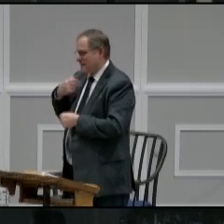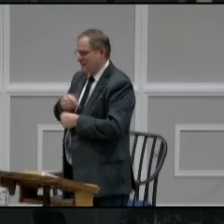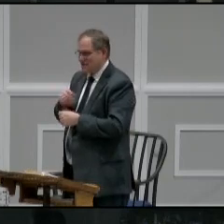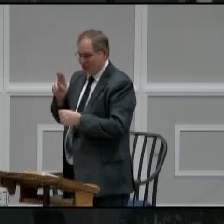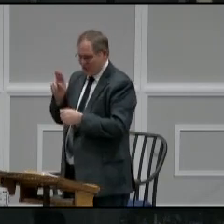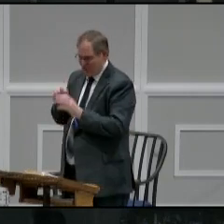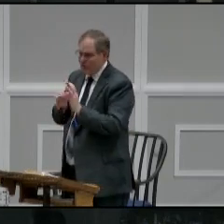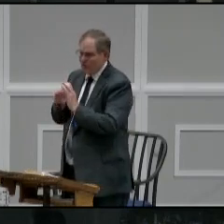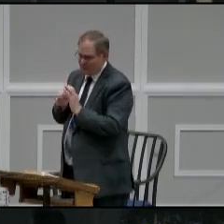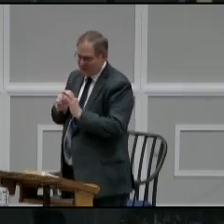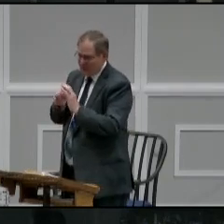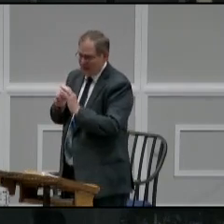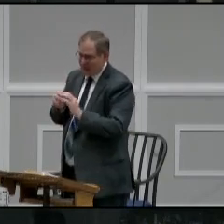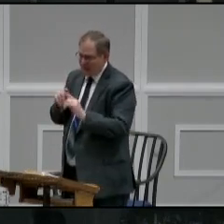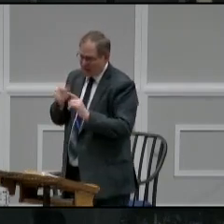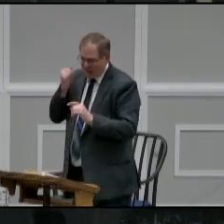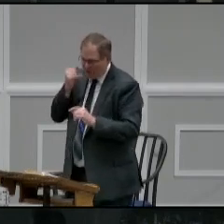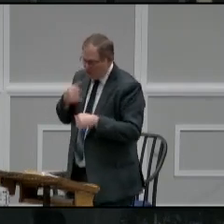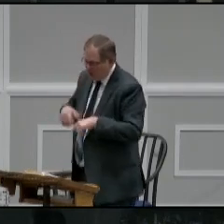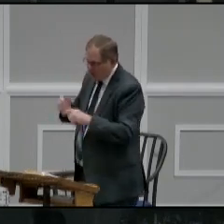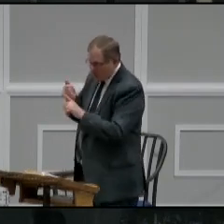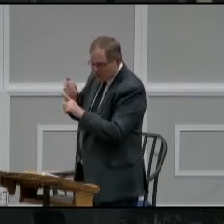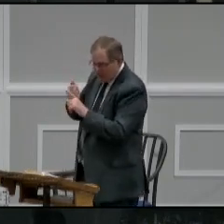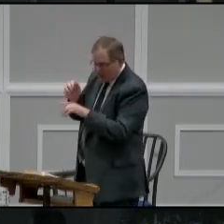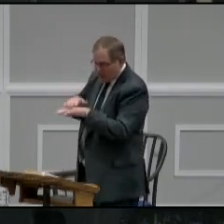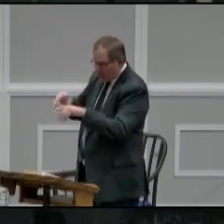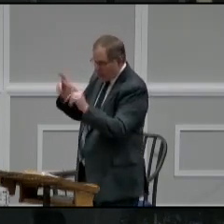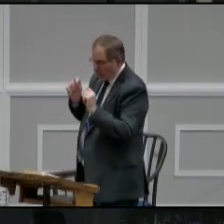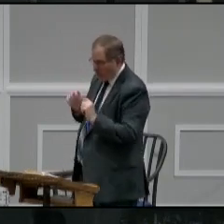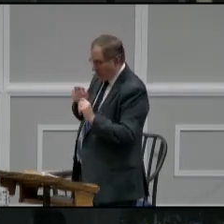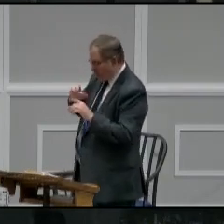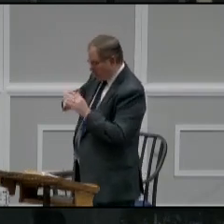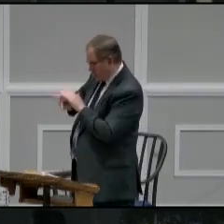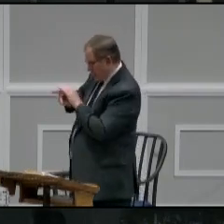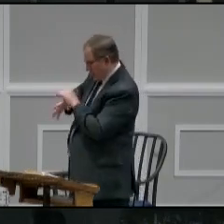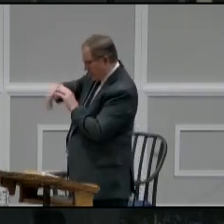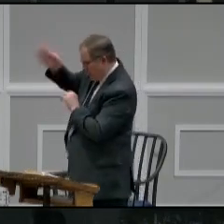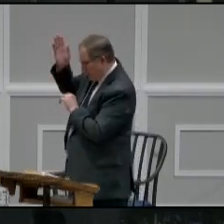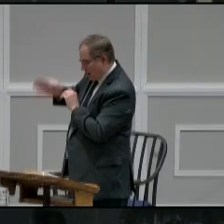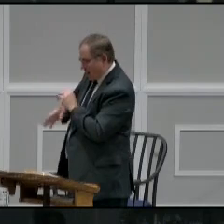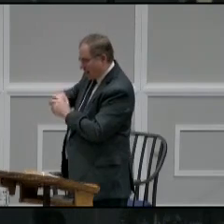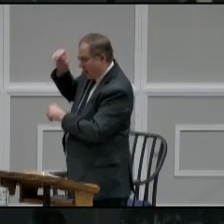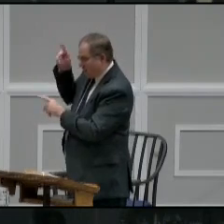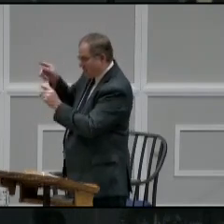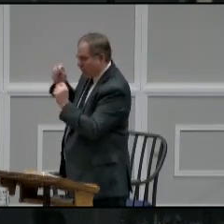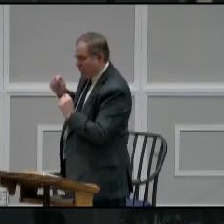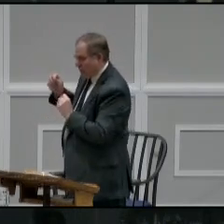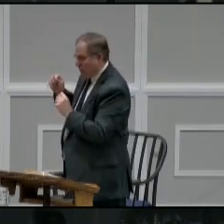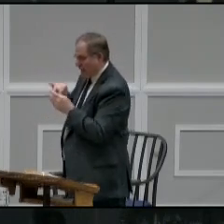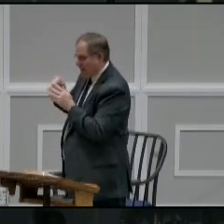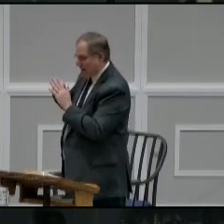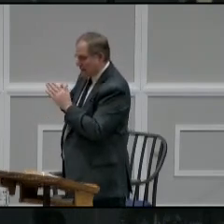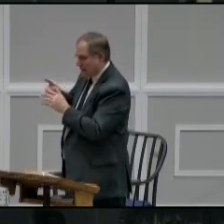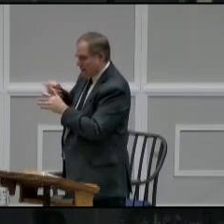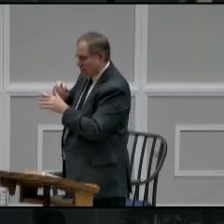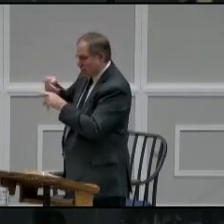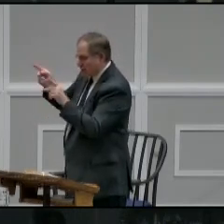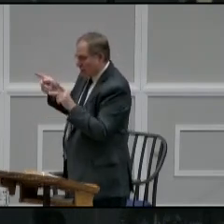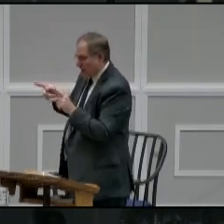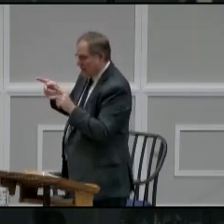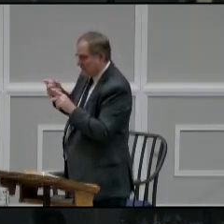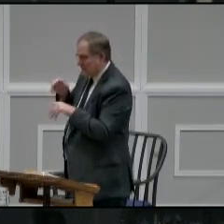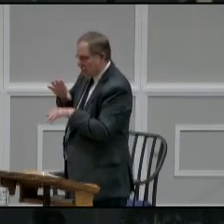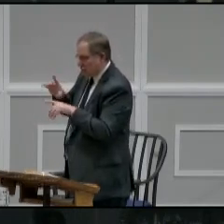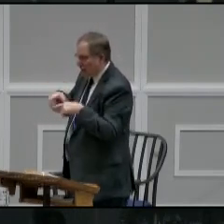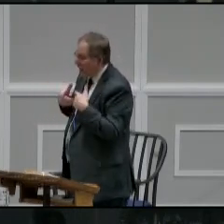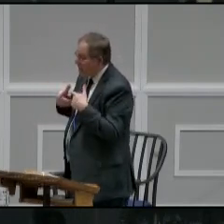throne and self gets on the throne or some idol gets on the throne, all of a sudden bickering starts happening. Complaining, fighting starts taking place.